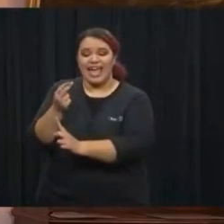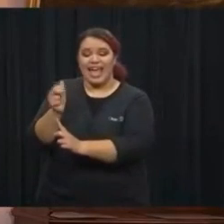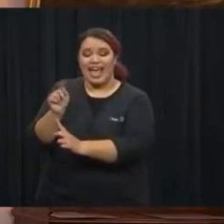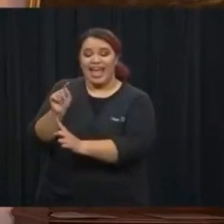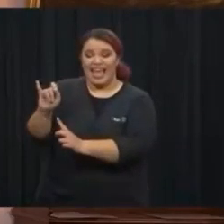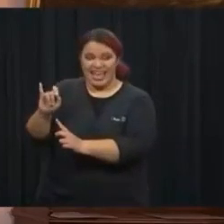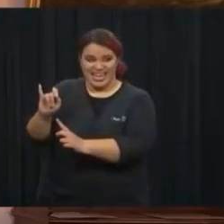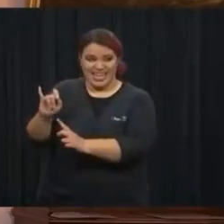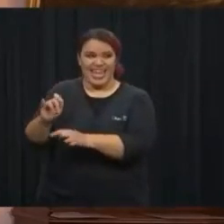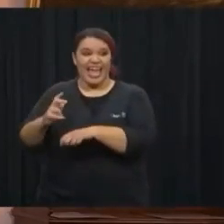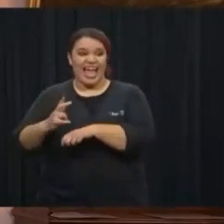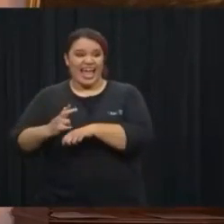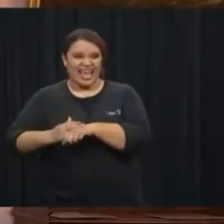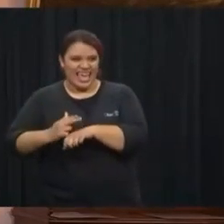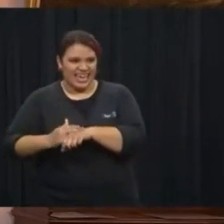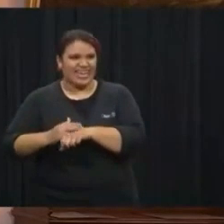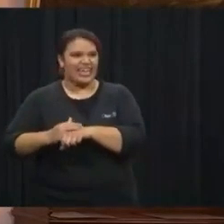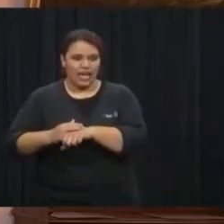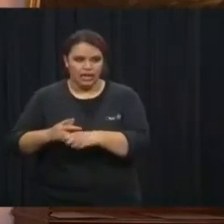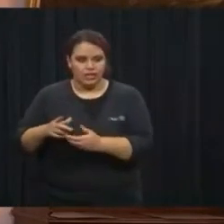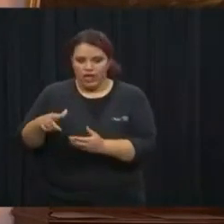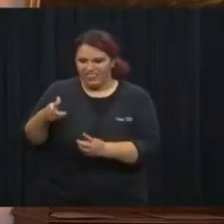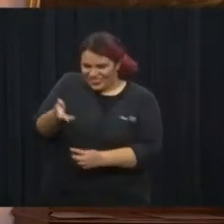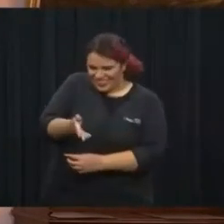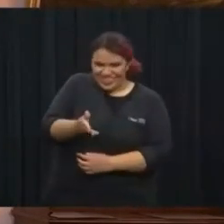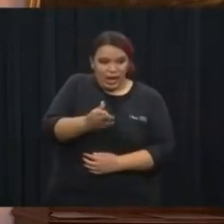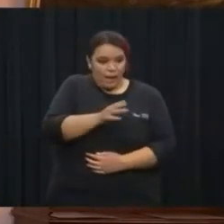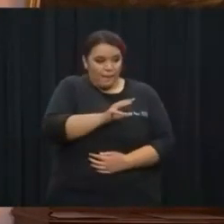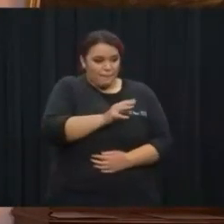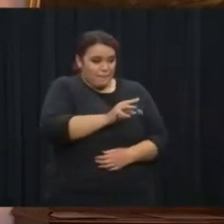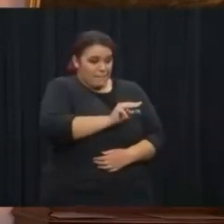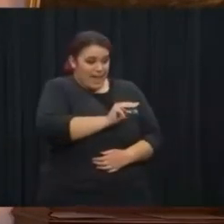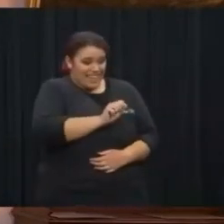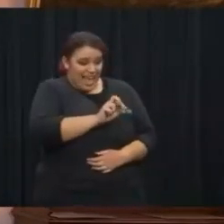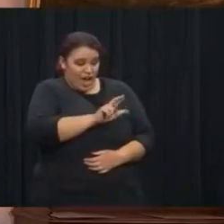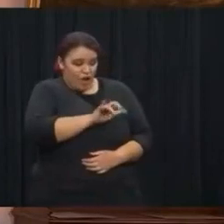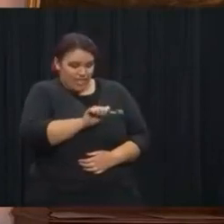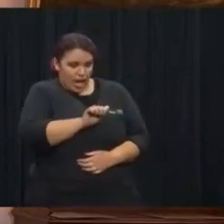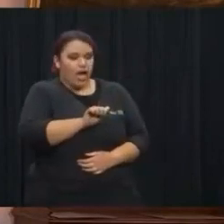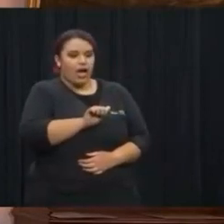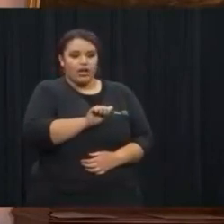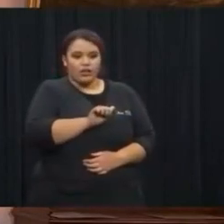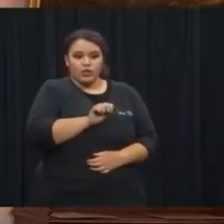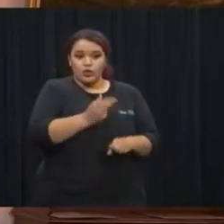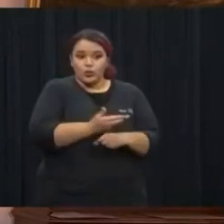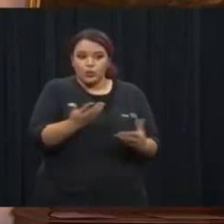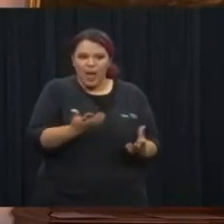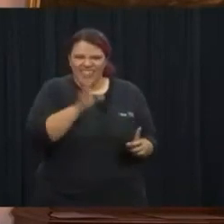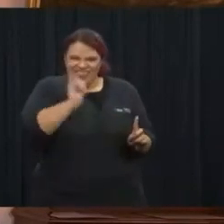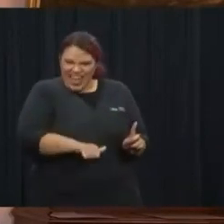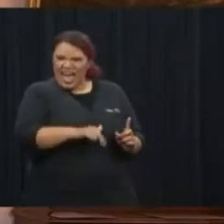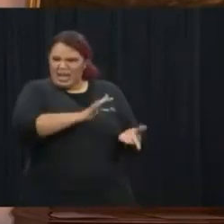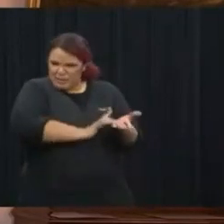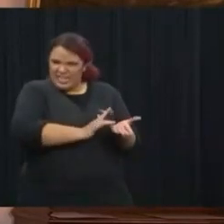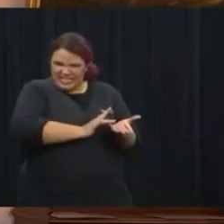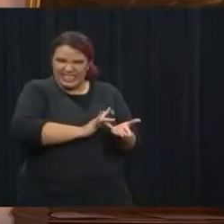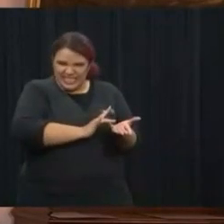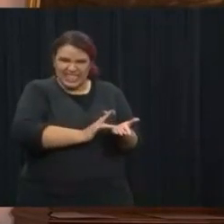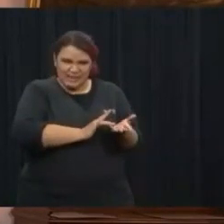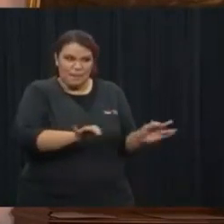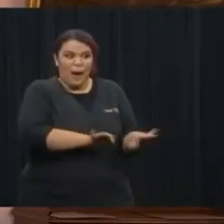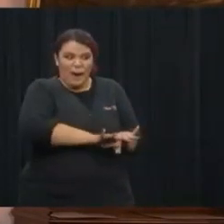Acton. This is Ori Givens from Spectrum News 1. We've been getting a lot of feedback from pharmacists about various issues, whether it's PPE or distancing